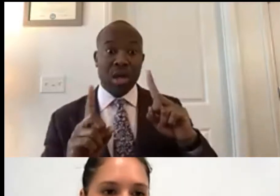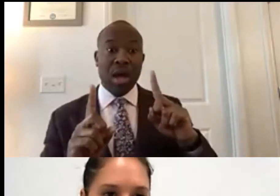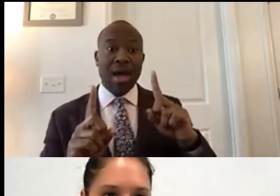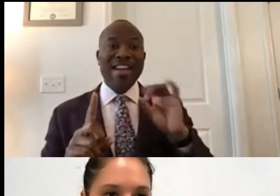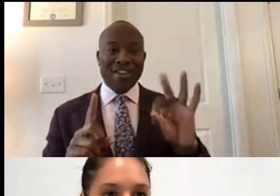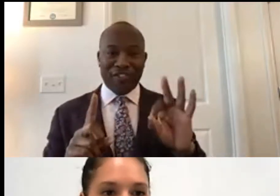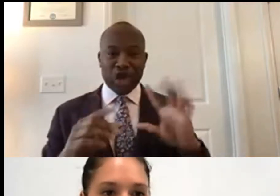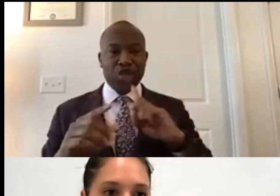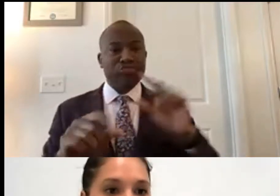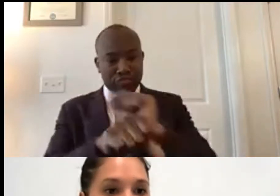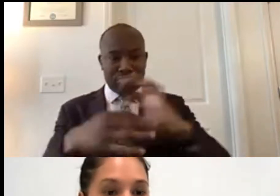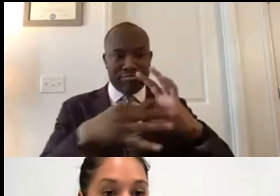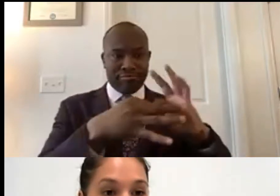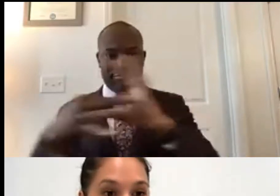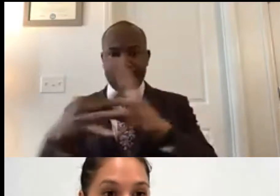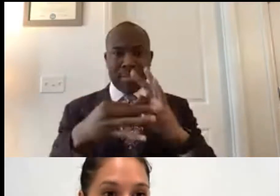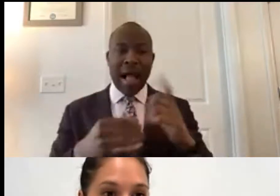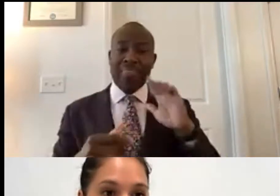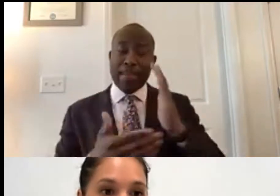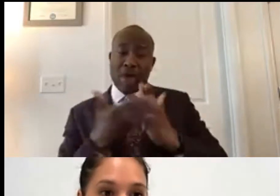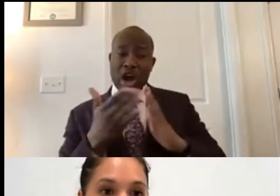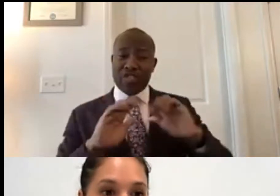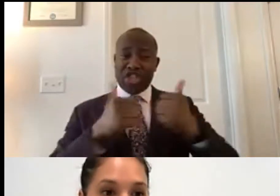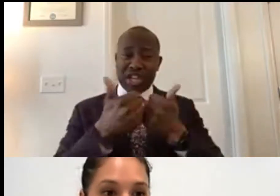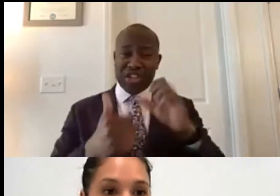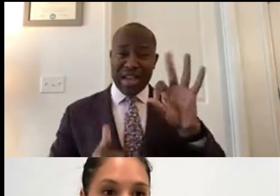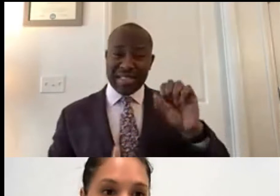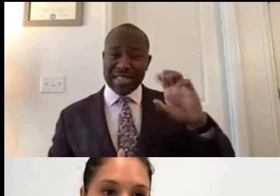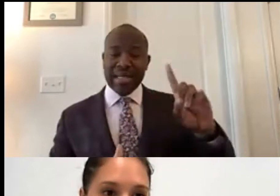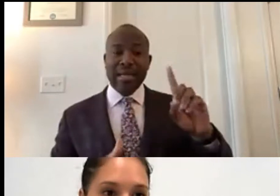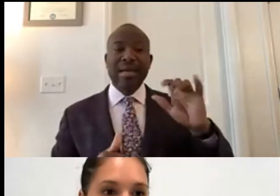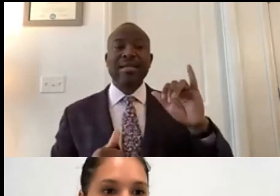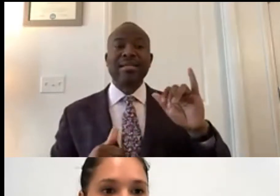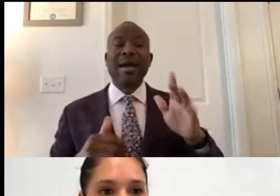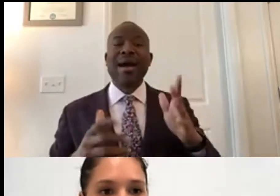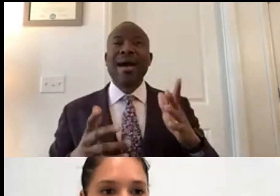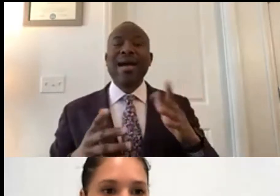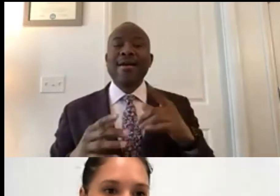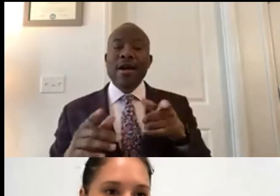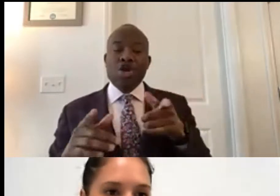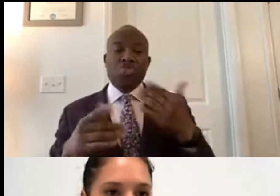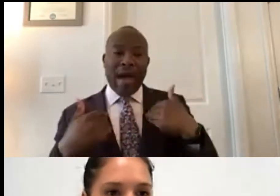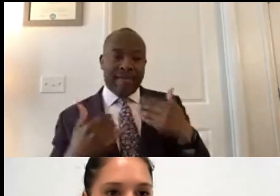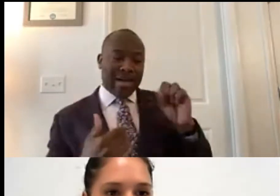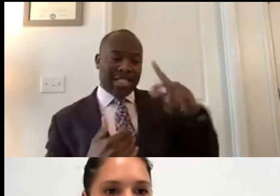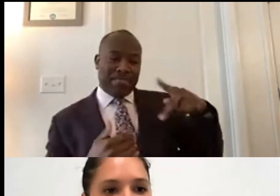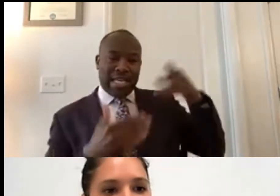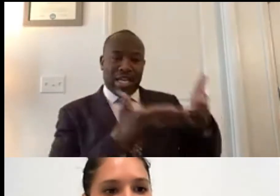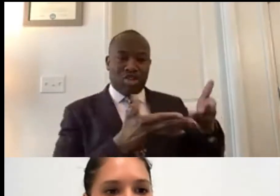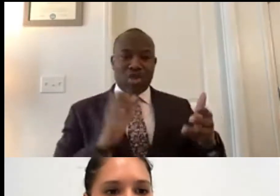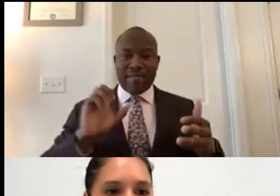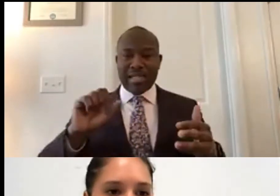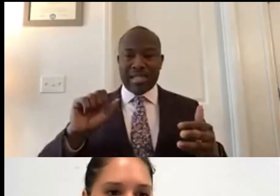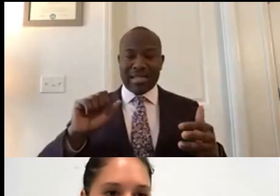were pushed in, and that partnership works if we're able to truly collaborate. And part of the challenge of SSD is